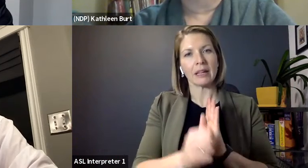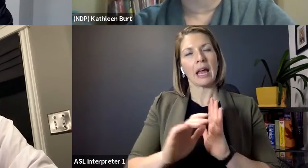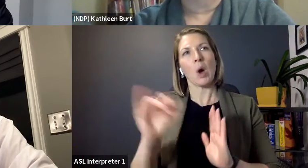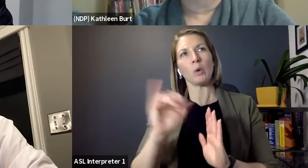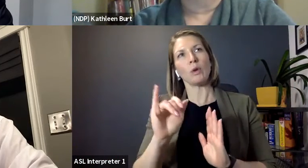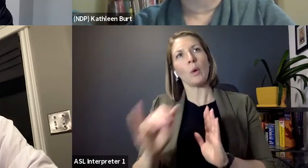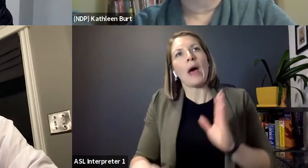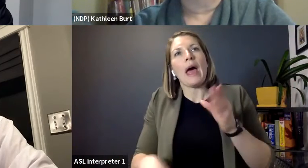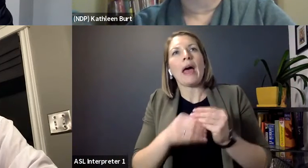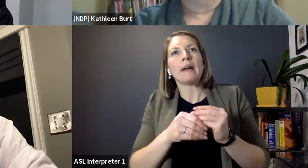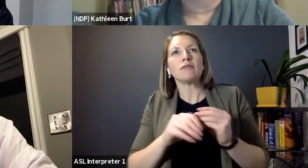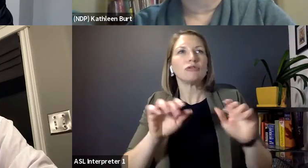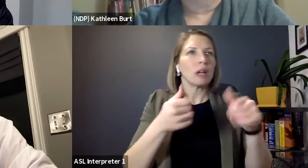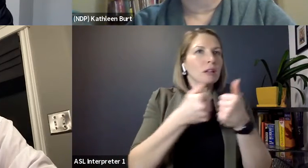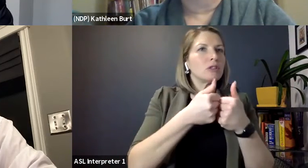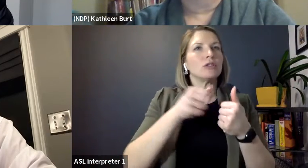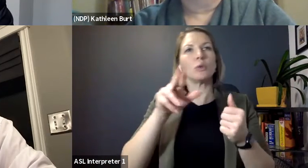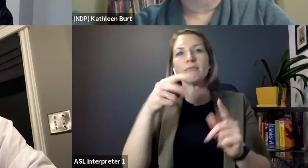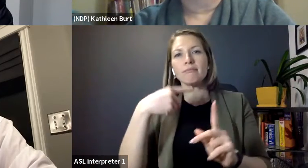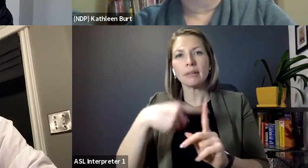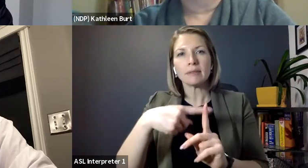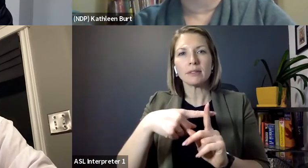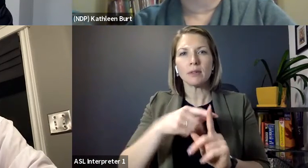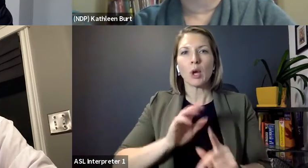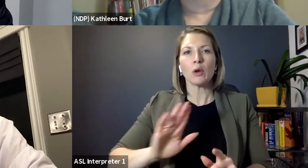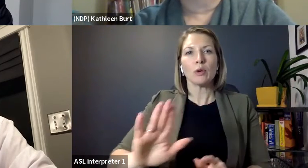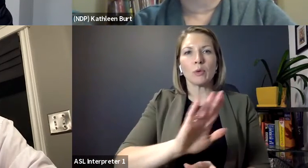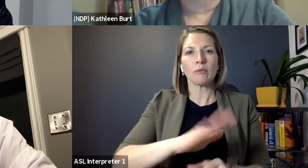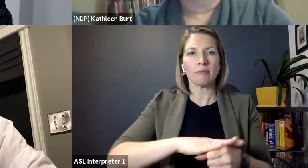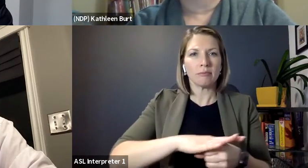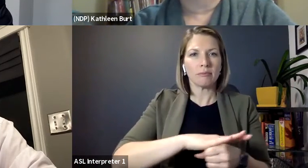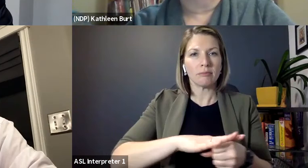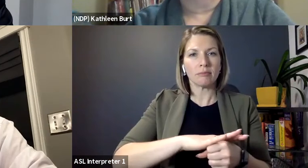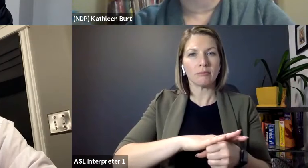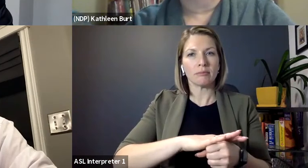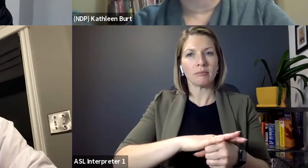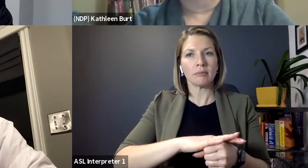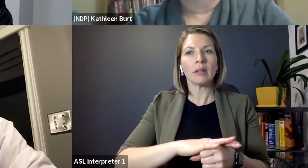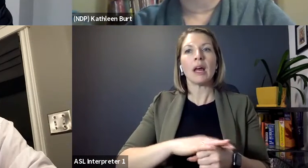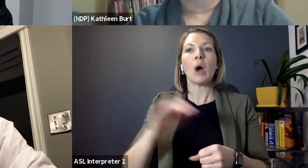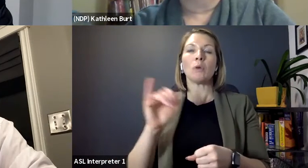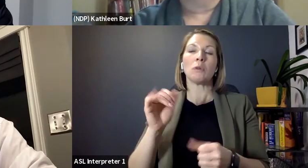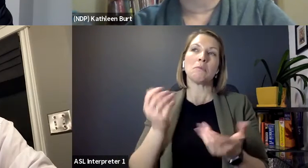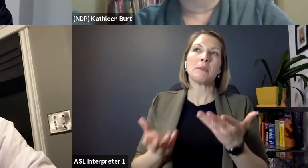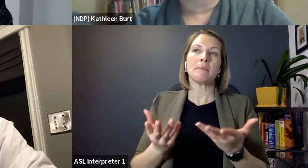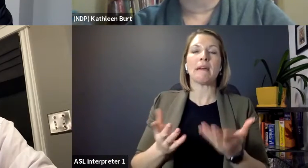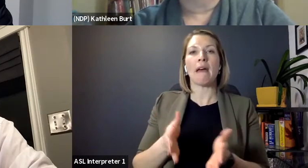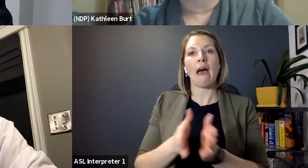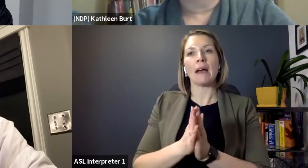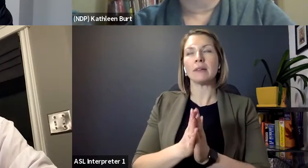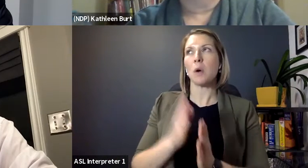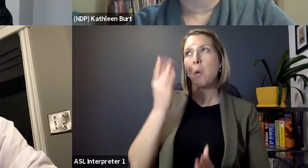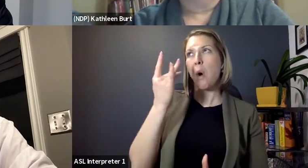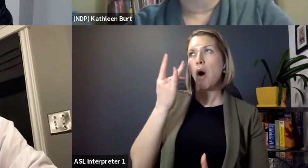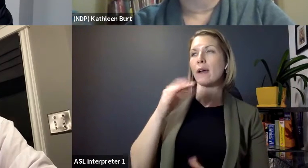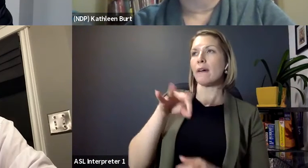province and your district, and to begin the answer to the question, why should I vote for you and your party? At the draw held